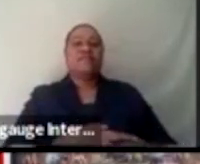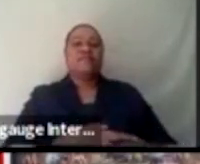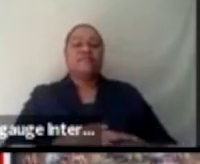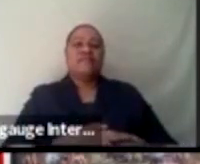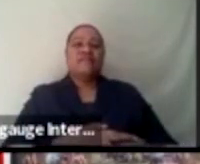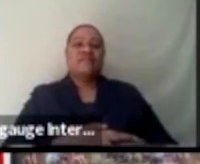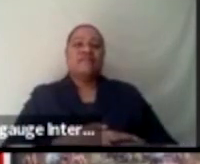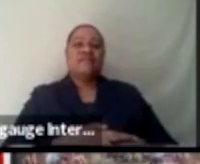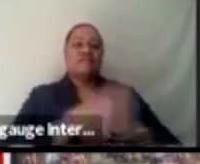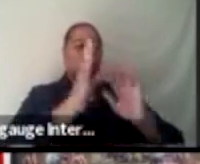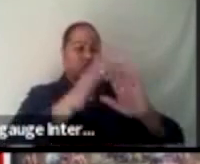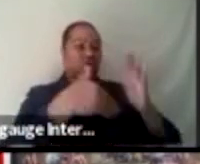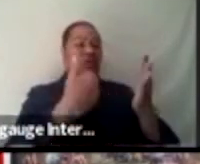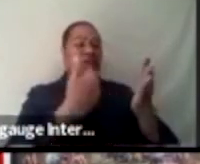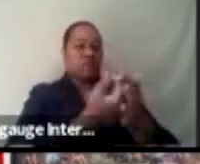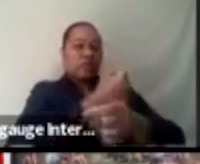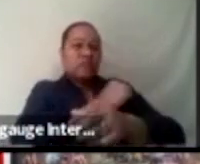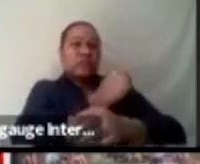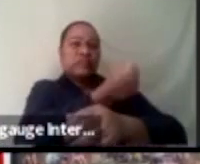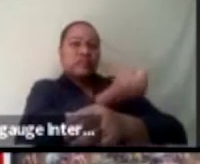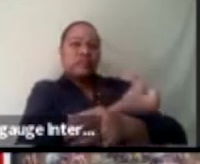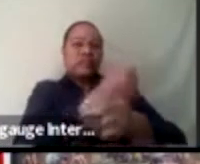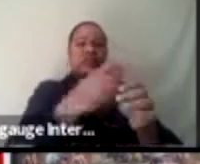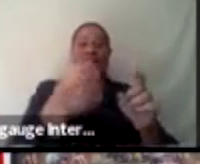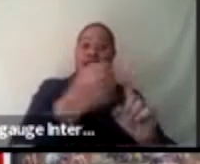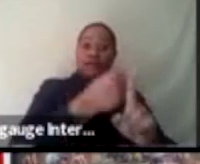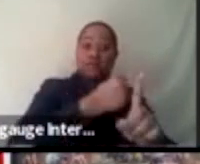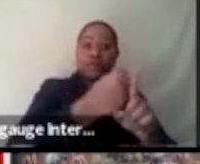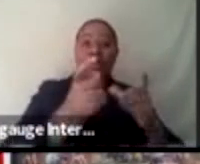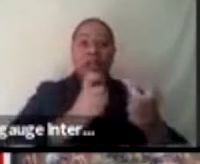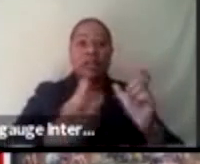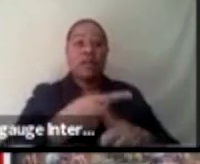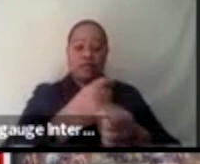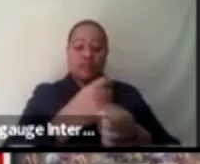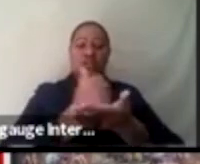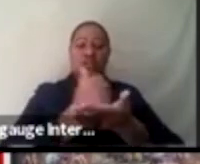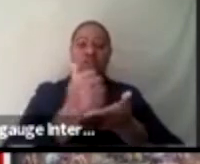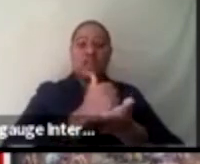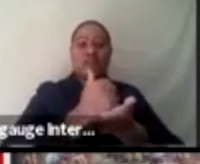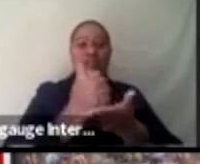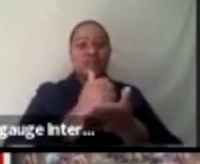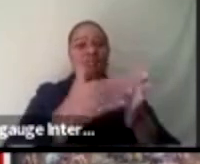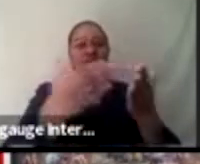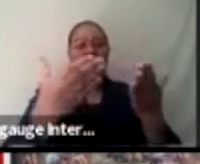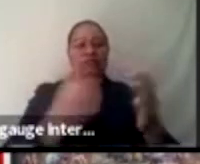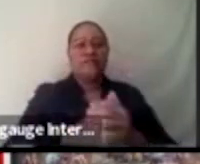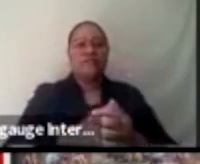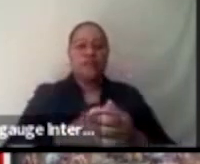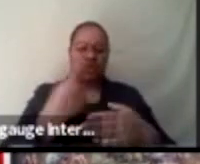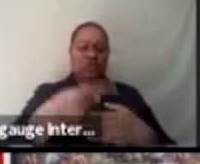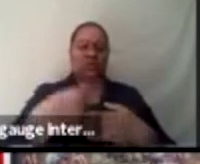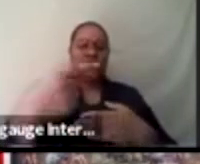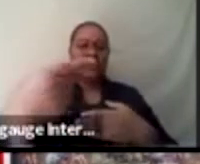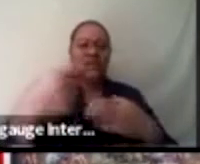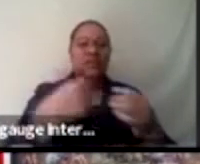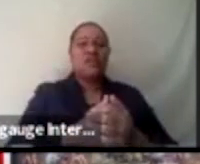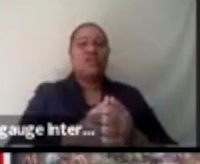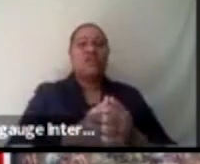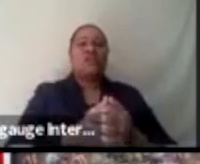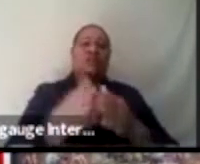Together, we have strengthened our advocacy on climate action and cemented our leadership on ocean